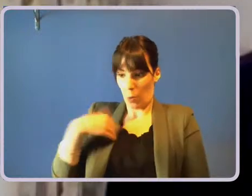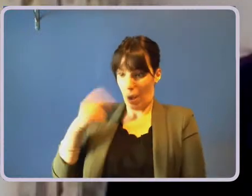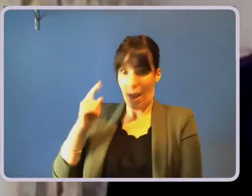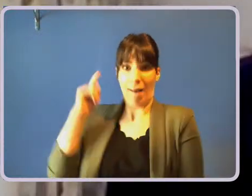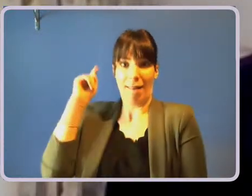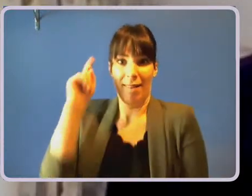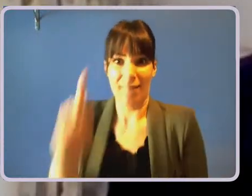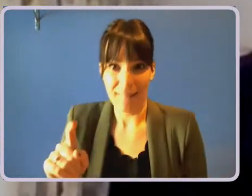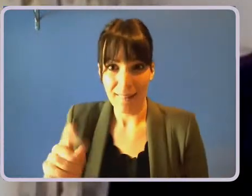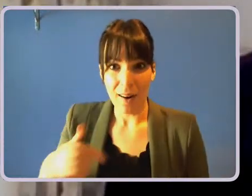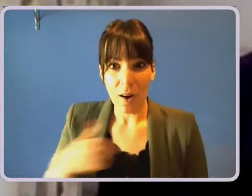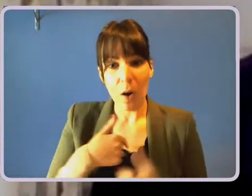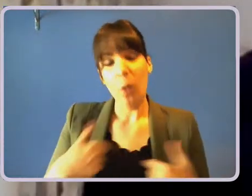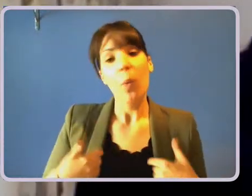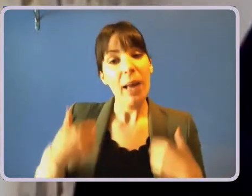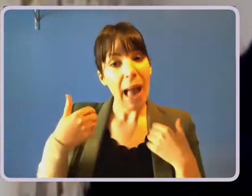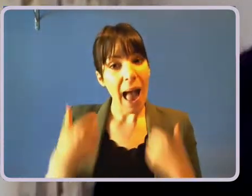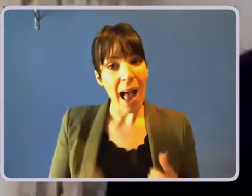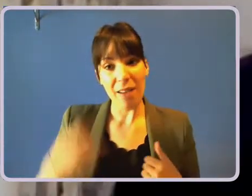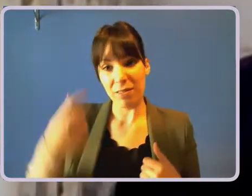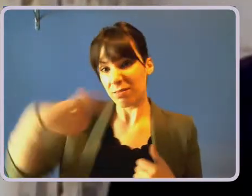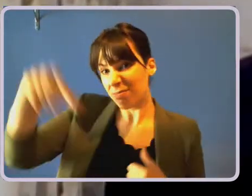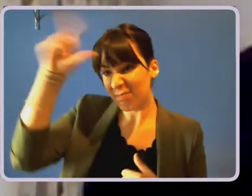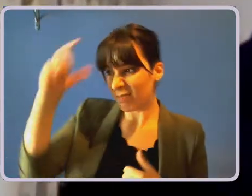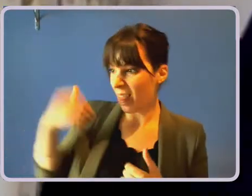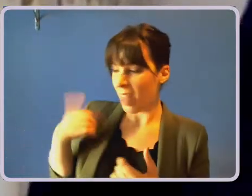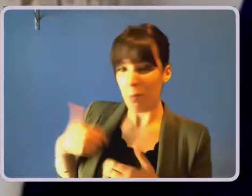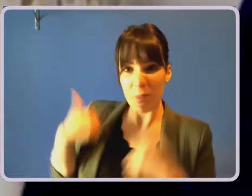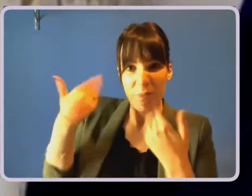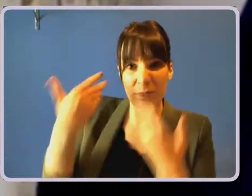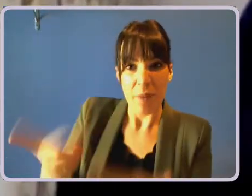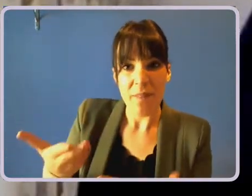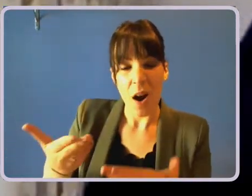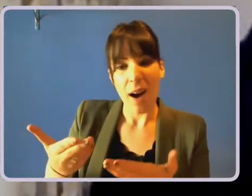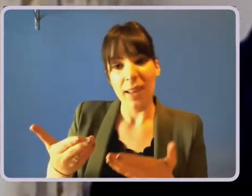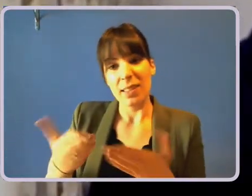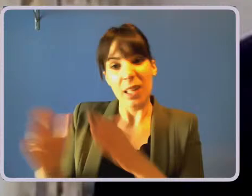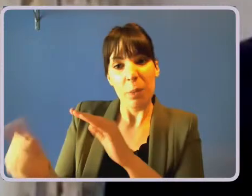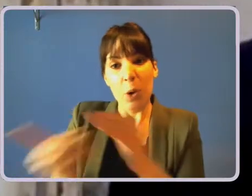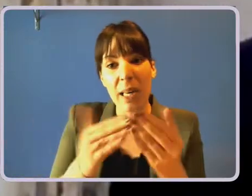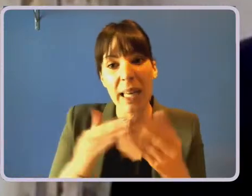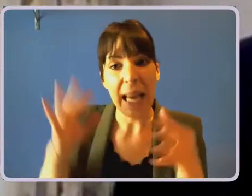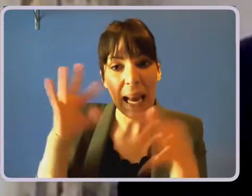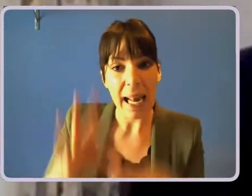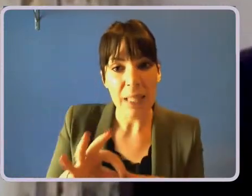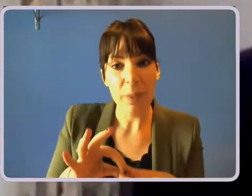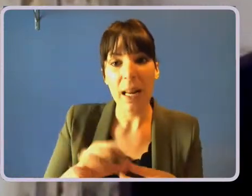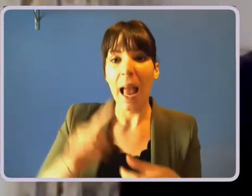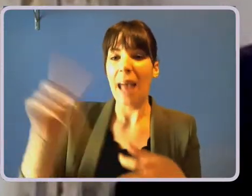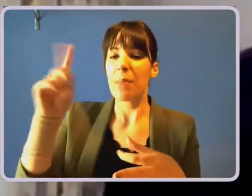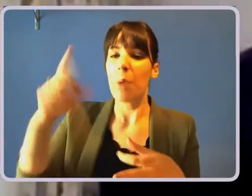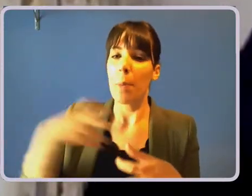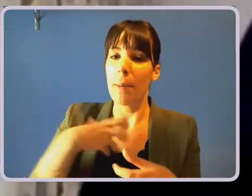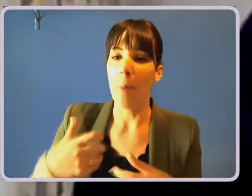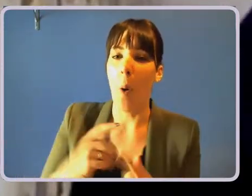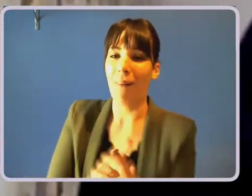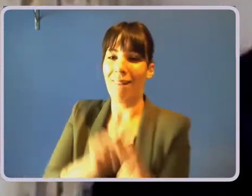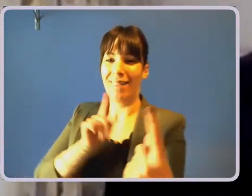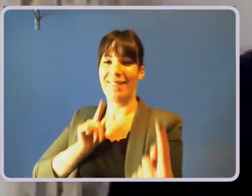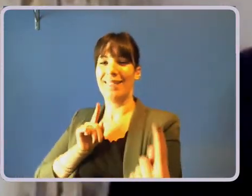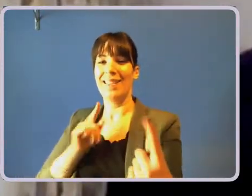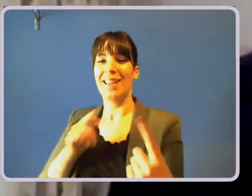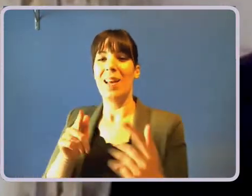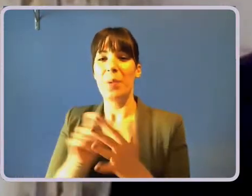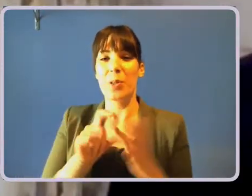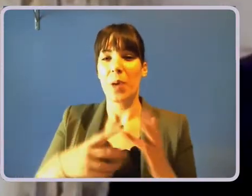who deliver community safety, community engagement. Less so at the very minute at the moment with COVID. We're doing a bit more online,